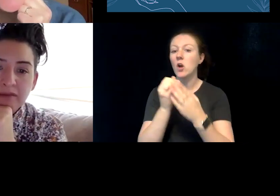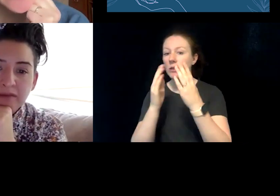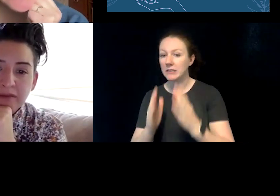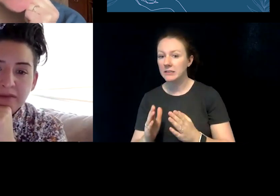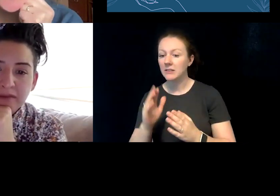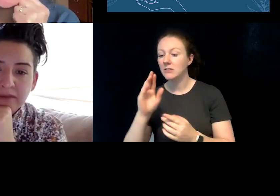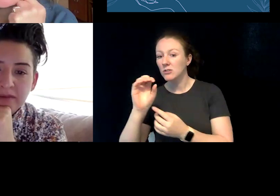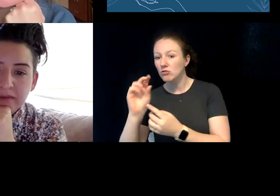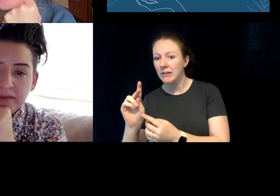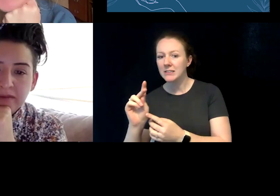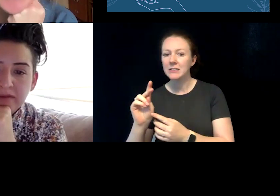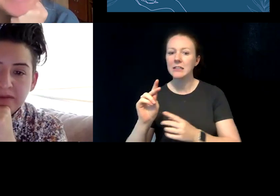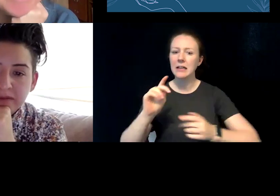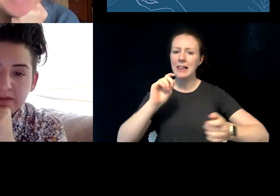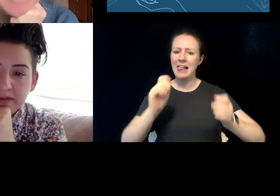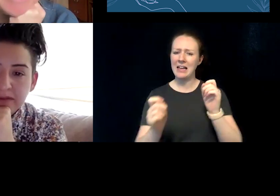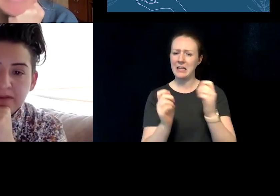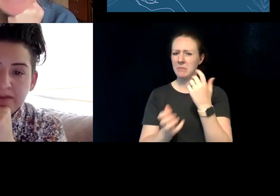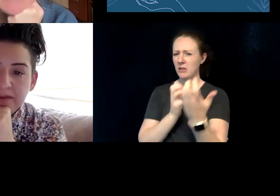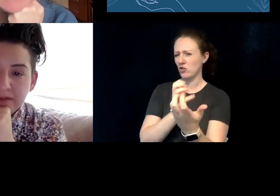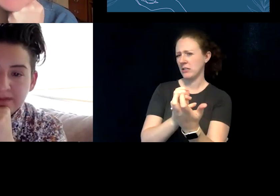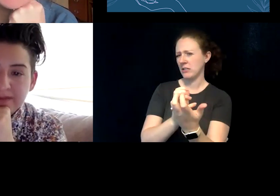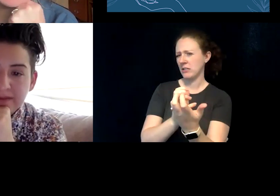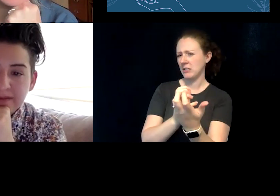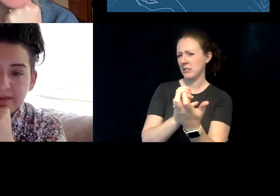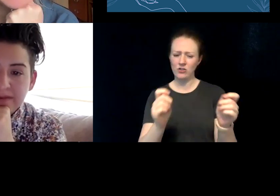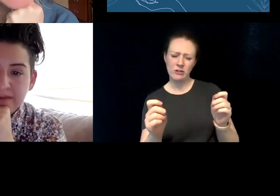shifts, how do you handle it?